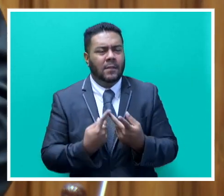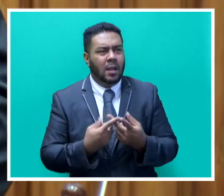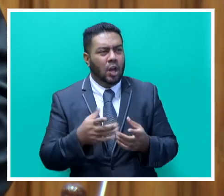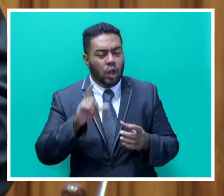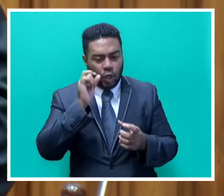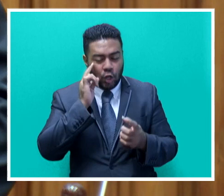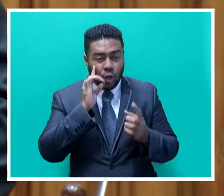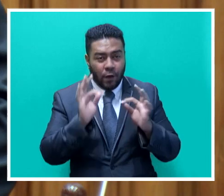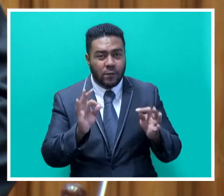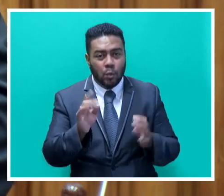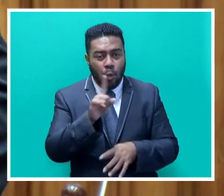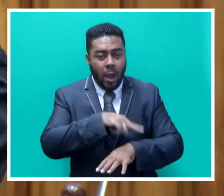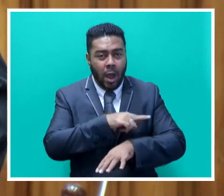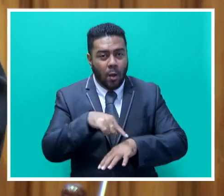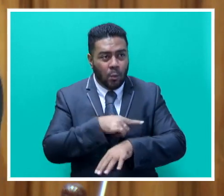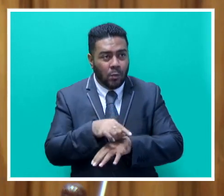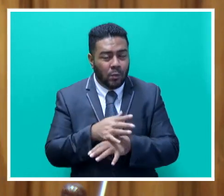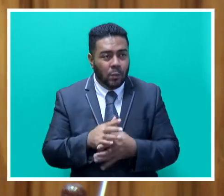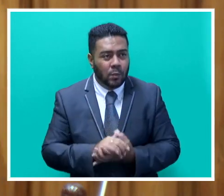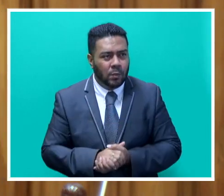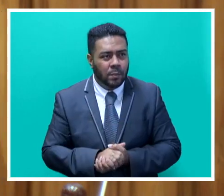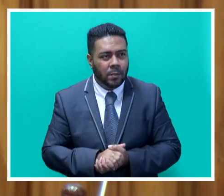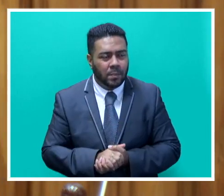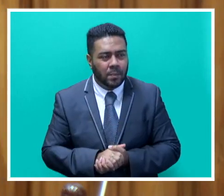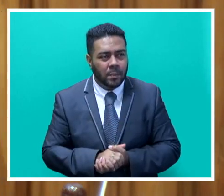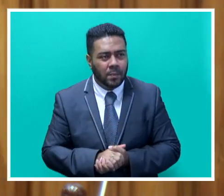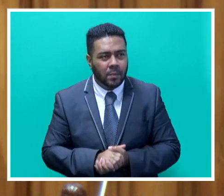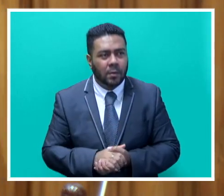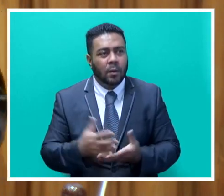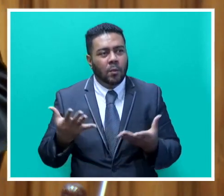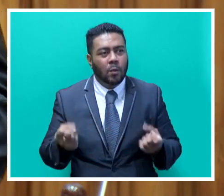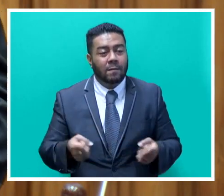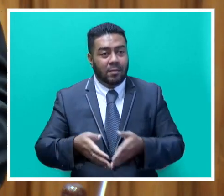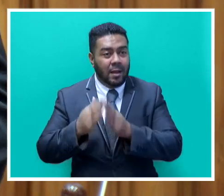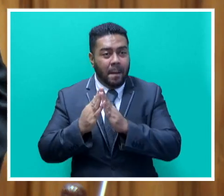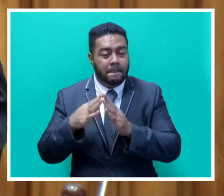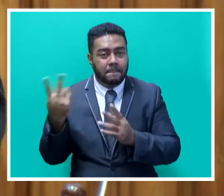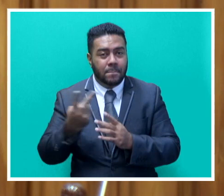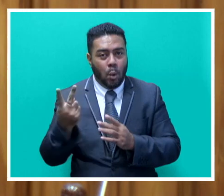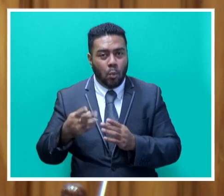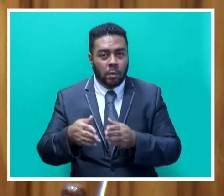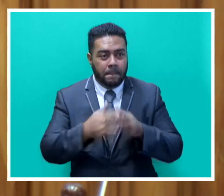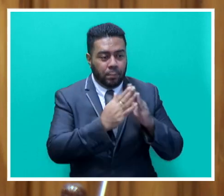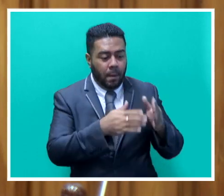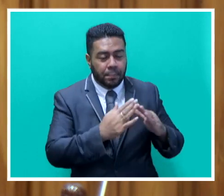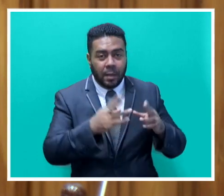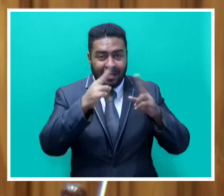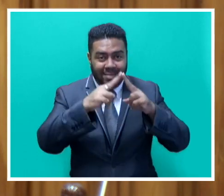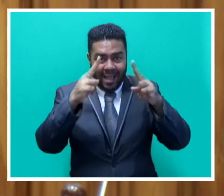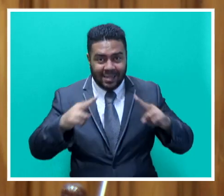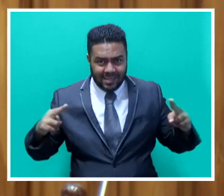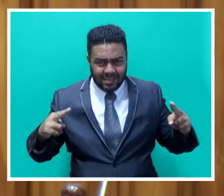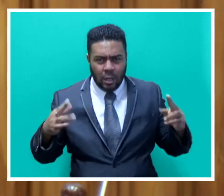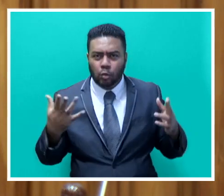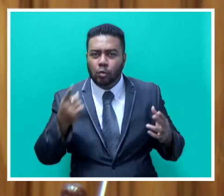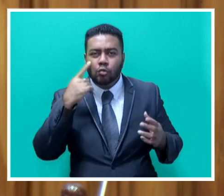including consecutive lockdowns to contain the virus and help stop infection. We set up both mobile and stationary screening teams and tents to test as widely